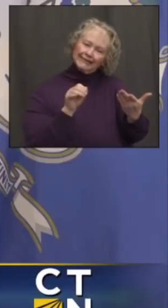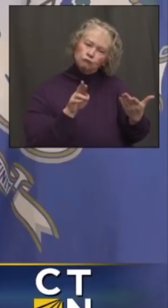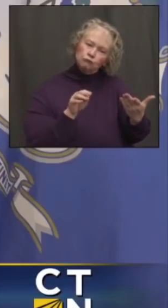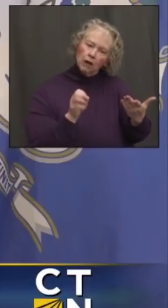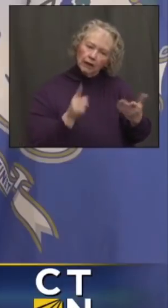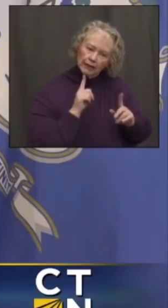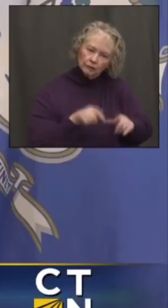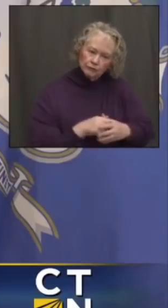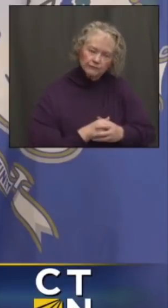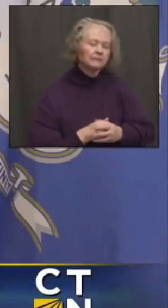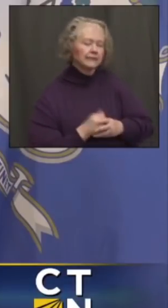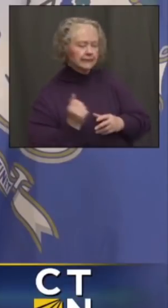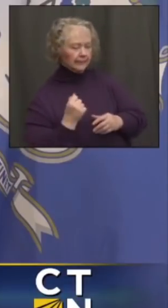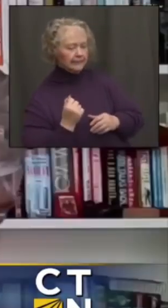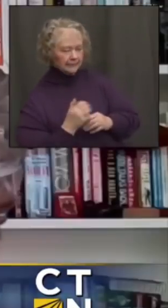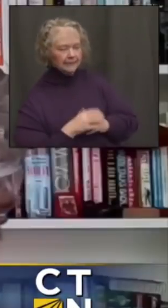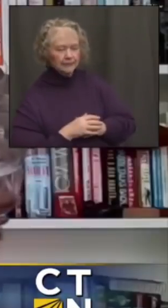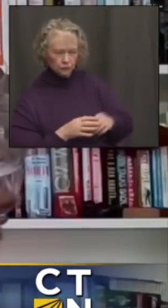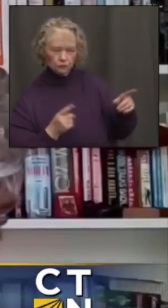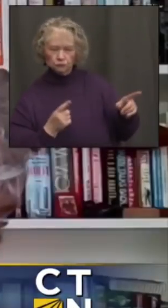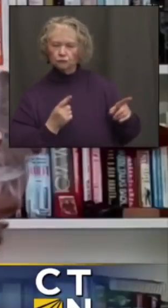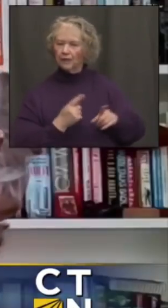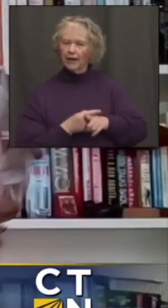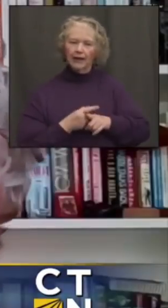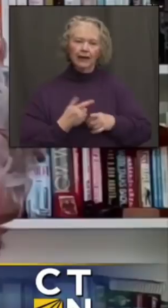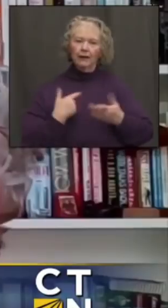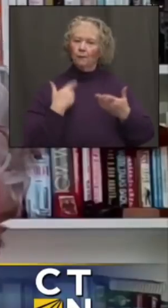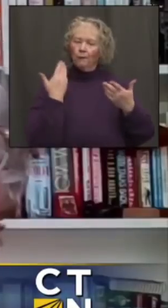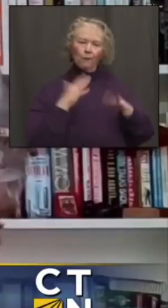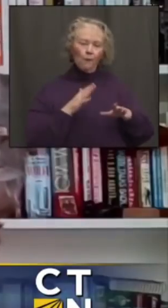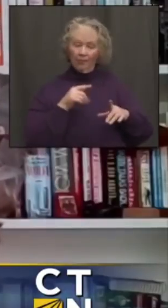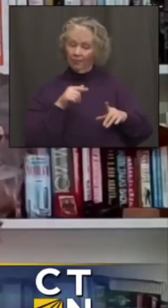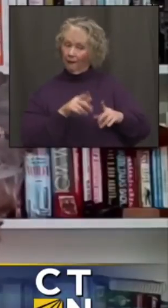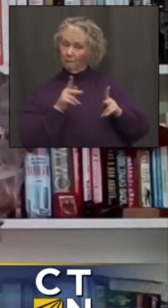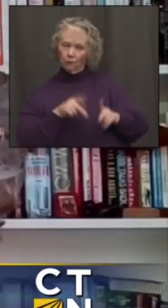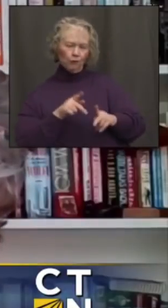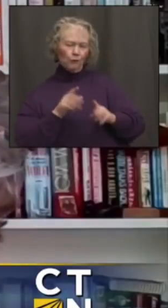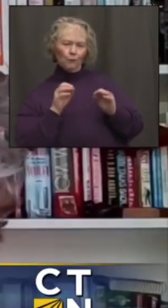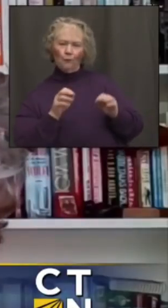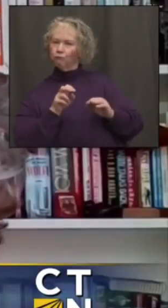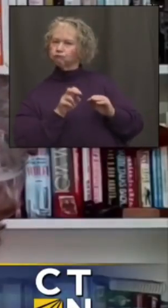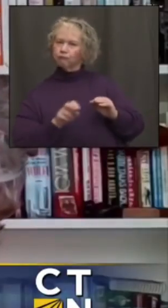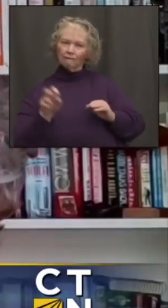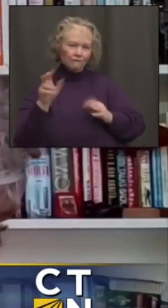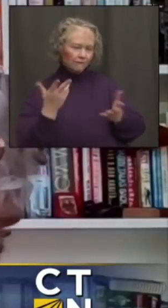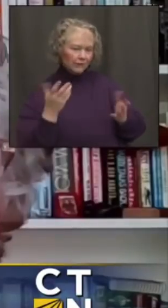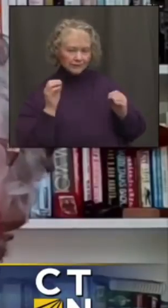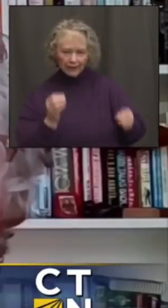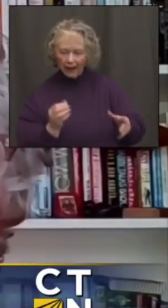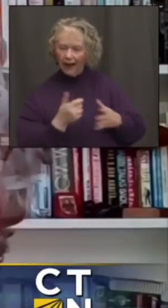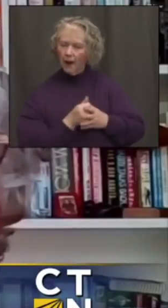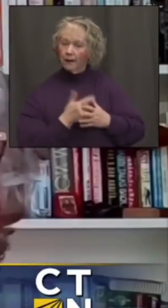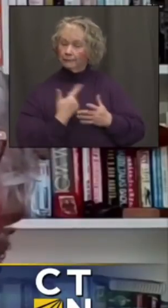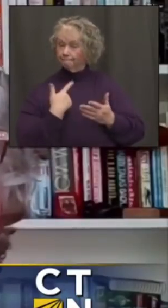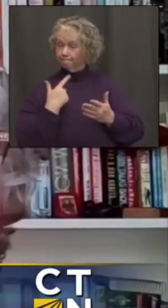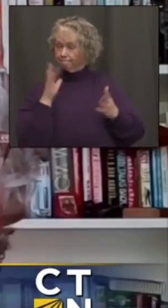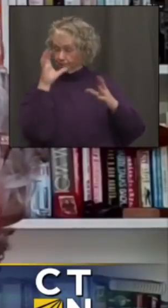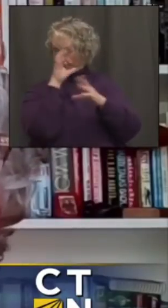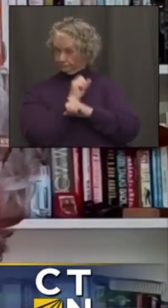is I read in the paper that this person hadn't traveled or come from a foreign country or met with somebody, so that can't be the tie.